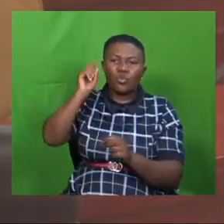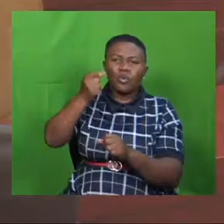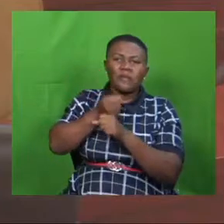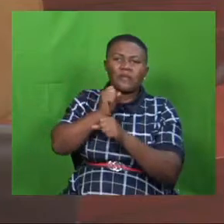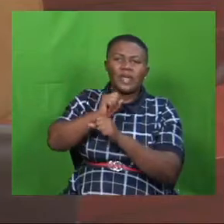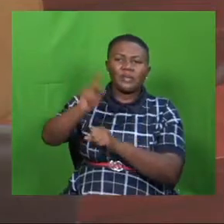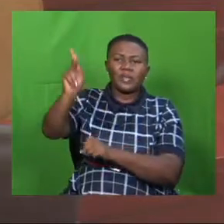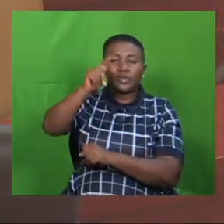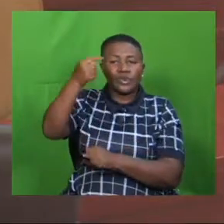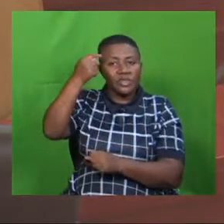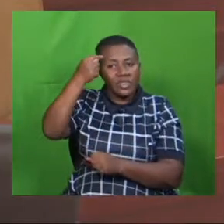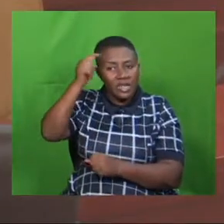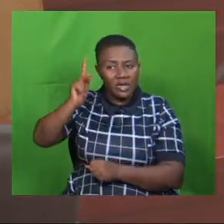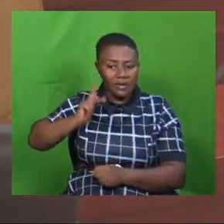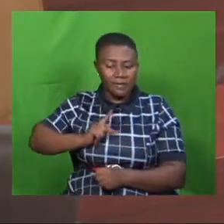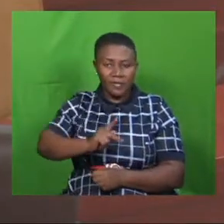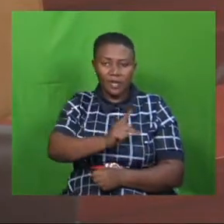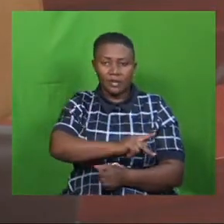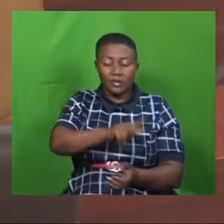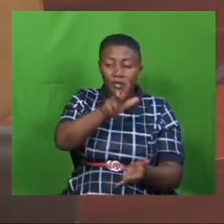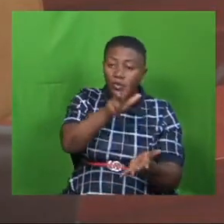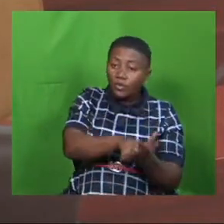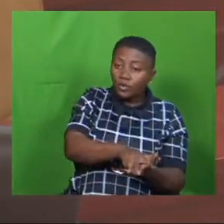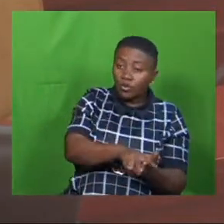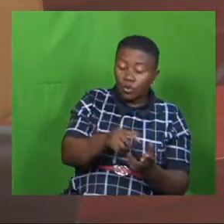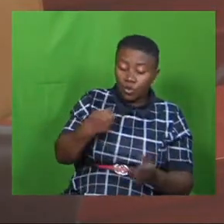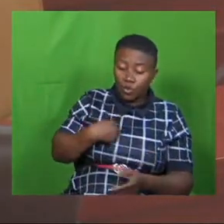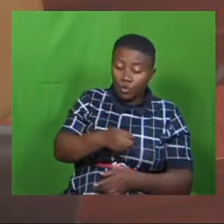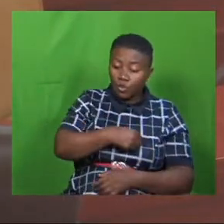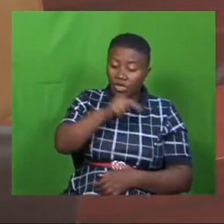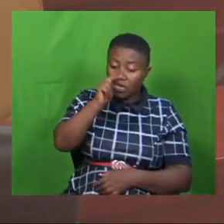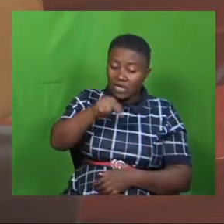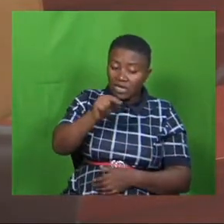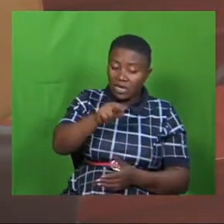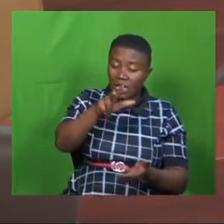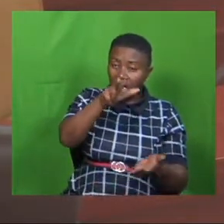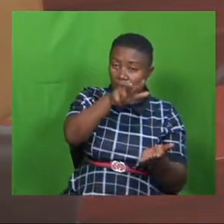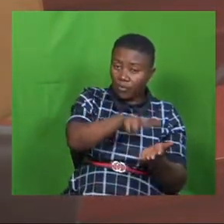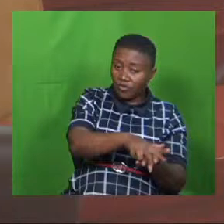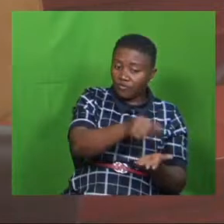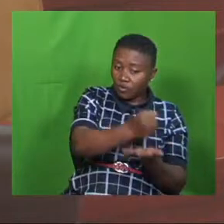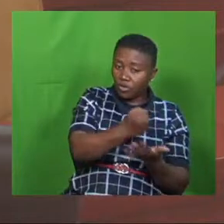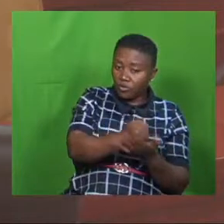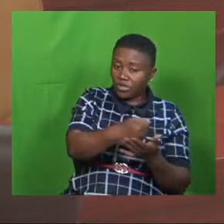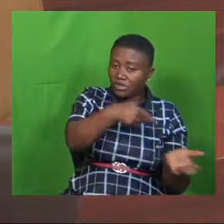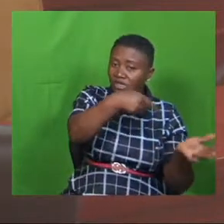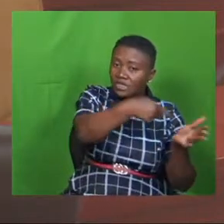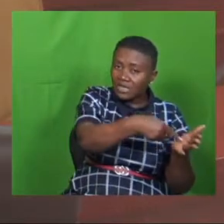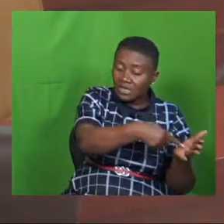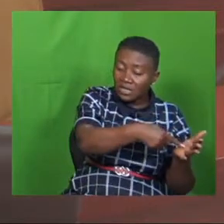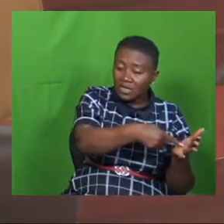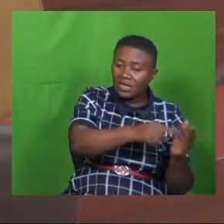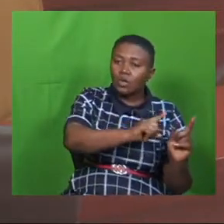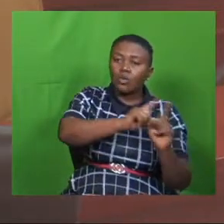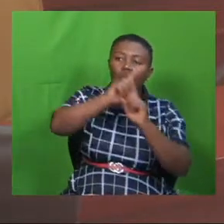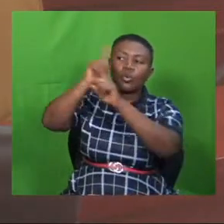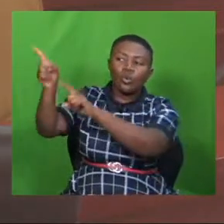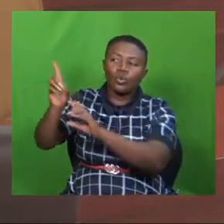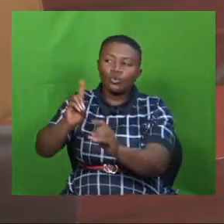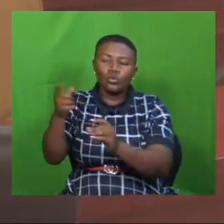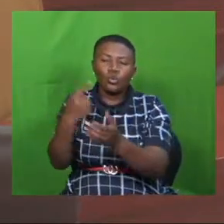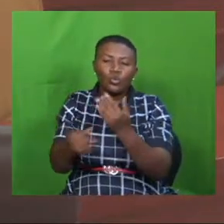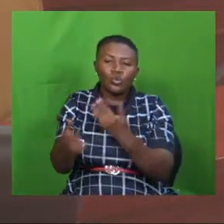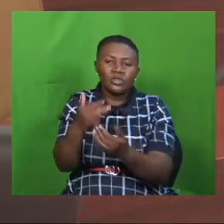cannot be the case. So we approve the charter, let them go and do more work on whatever they want to do and bring it back to us to approve.